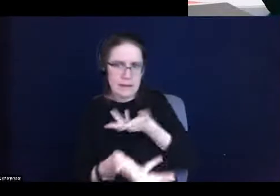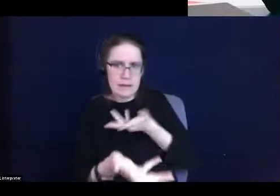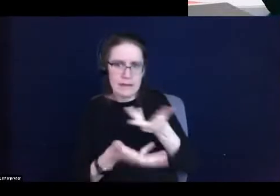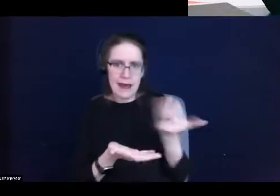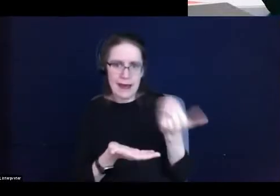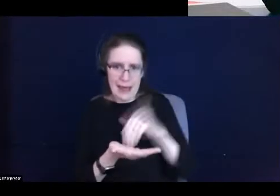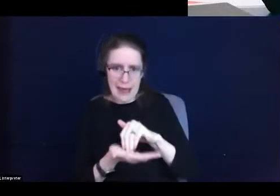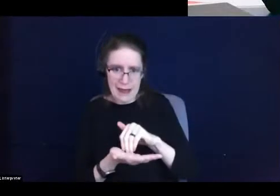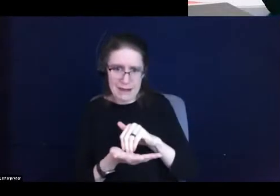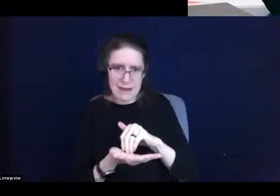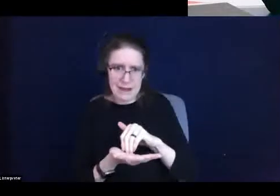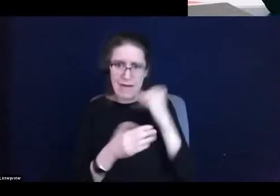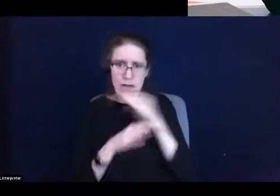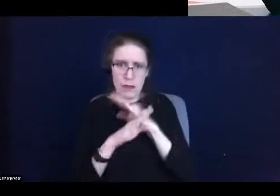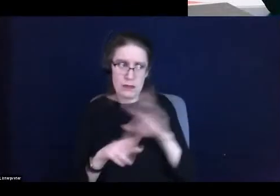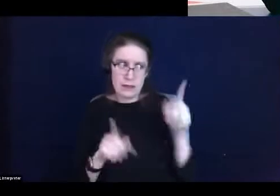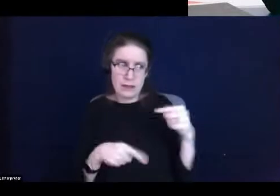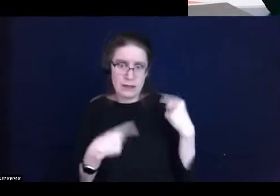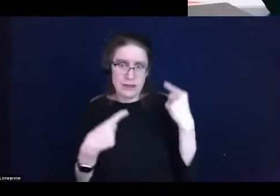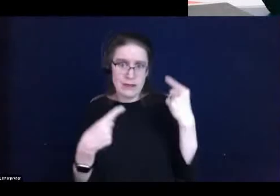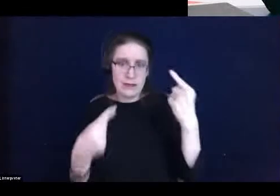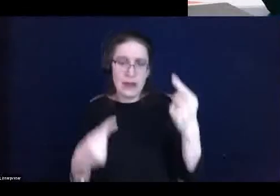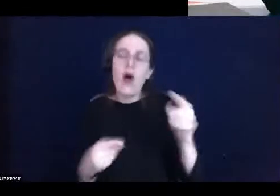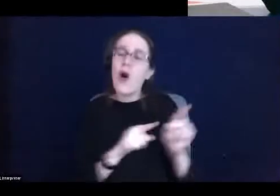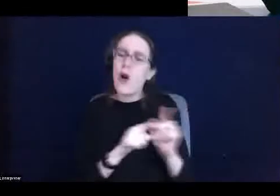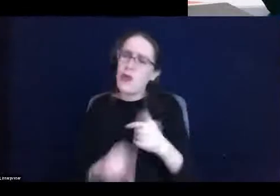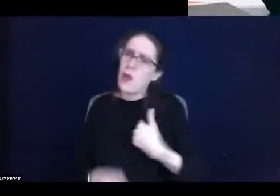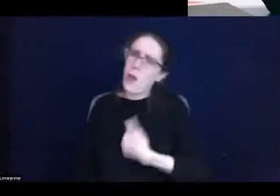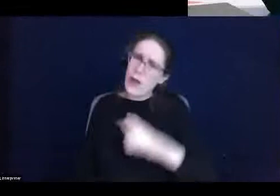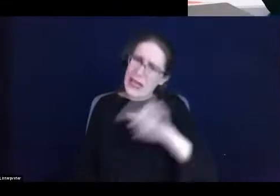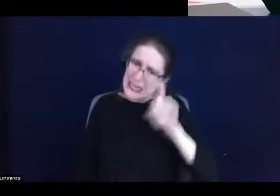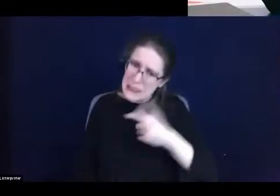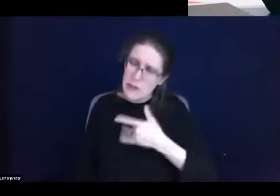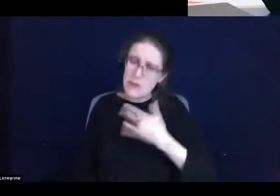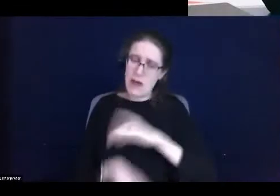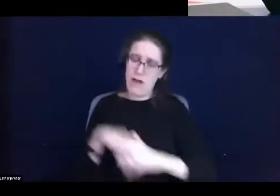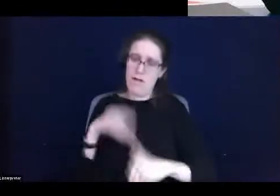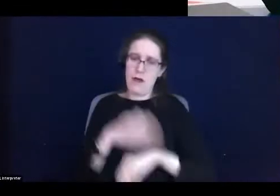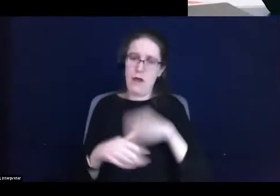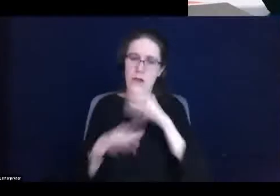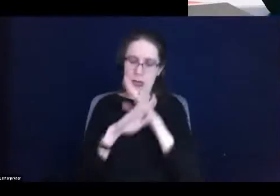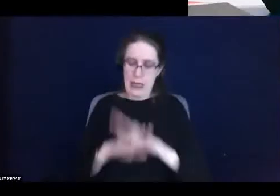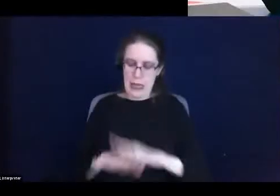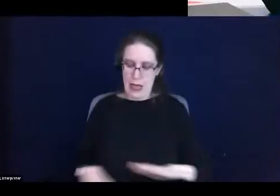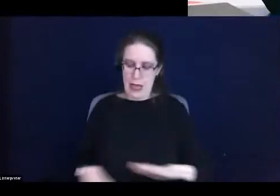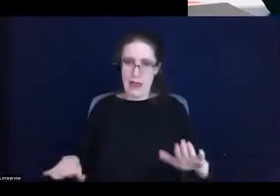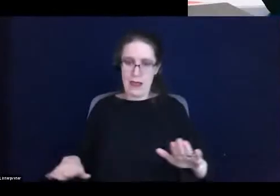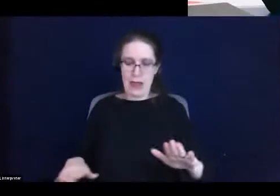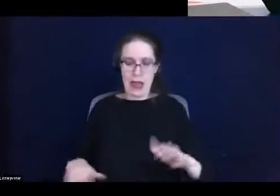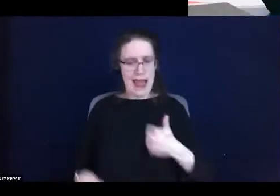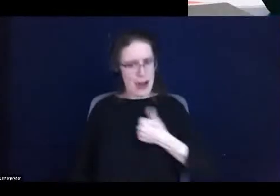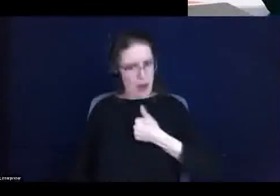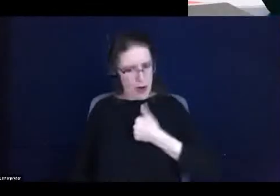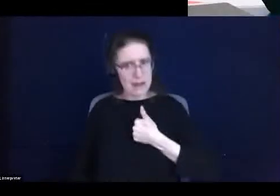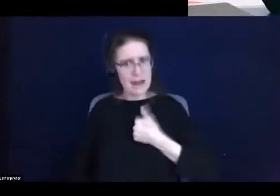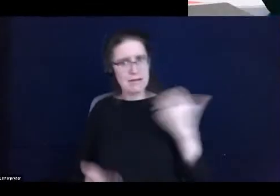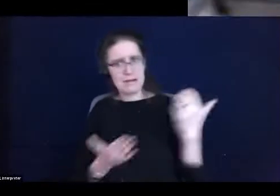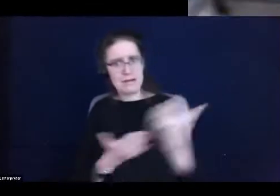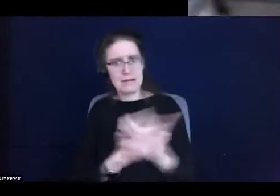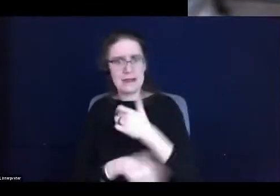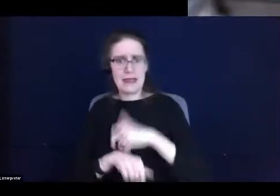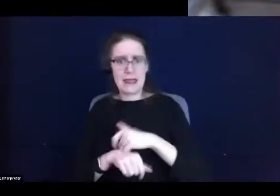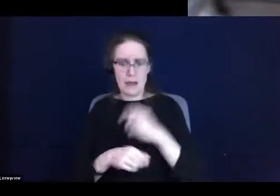Additionally, we ourselves need to be comfortable with that silence and even take a moment to regroup and reground as well.